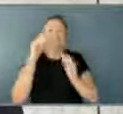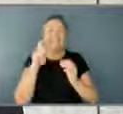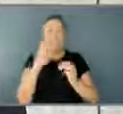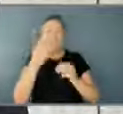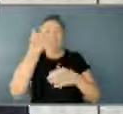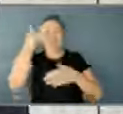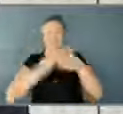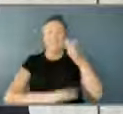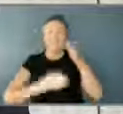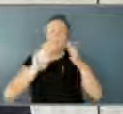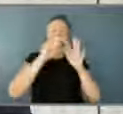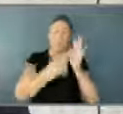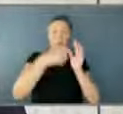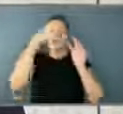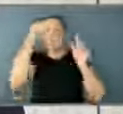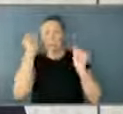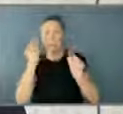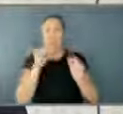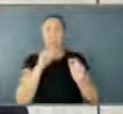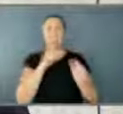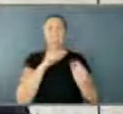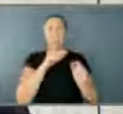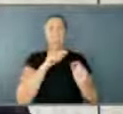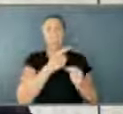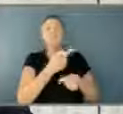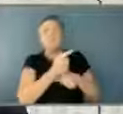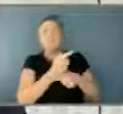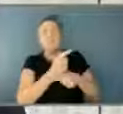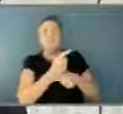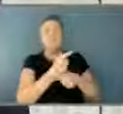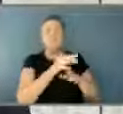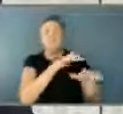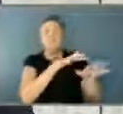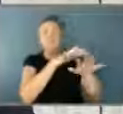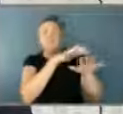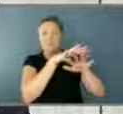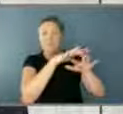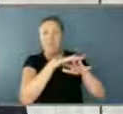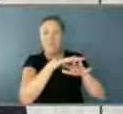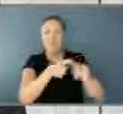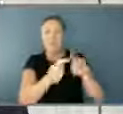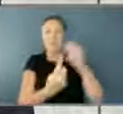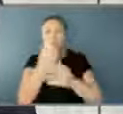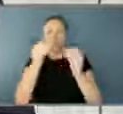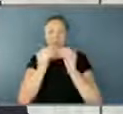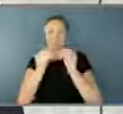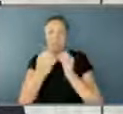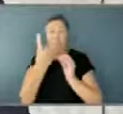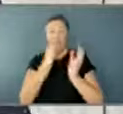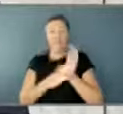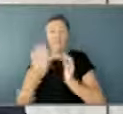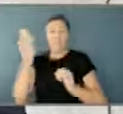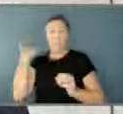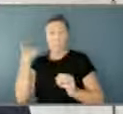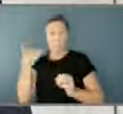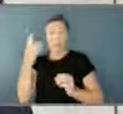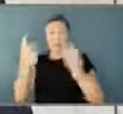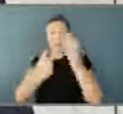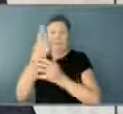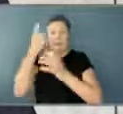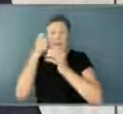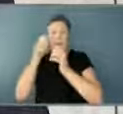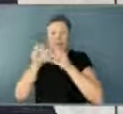Brisbane case. Now, when that occurred, both his advice and indeed Professor Murphy's